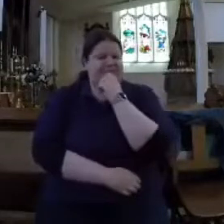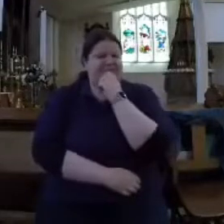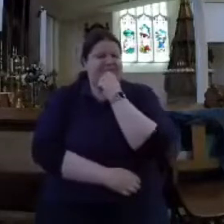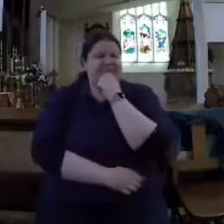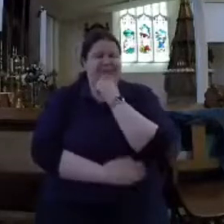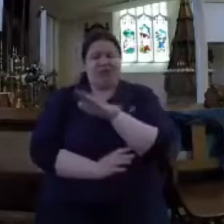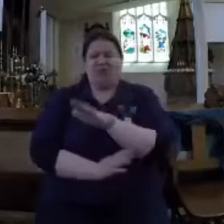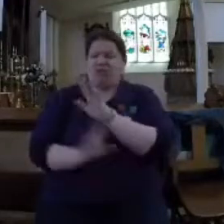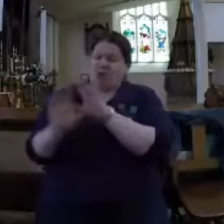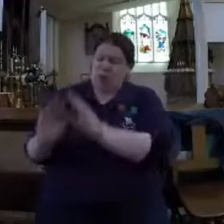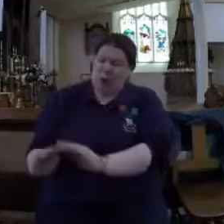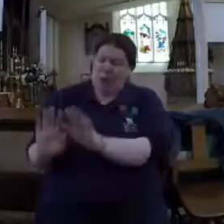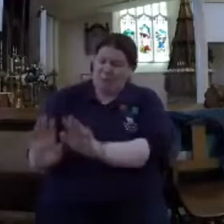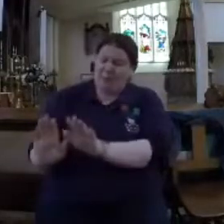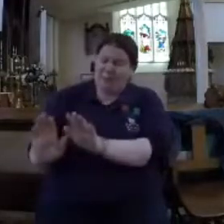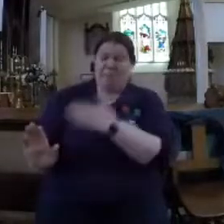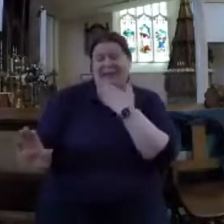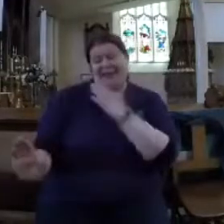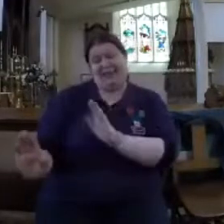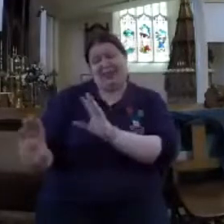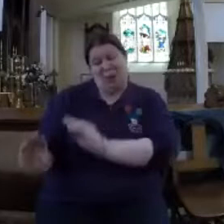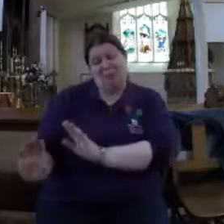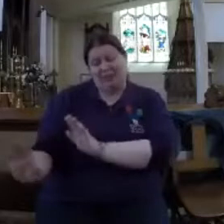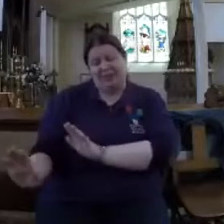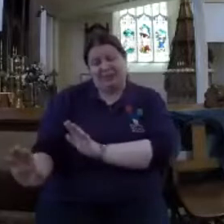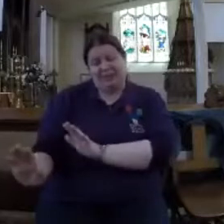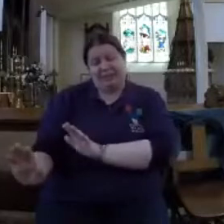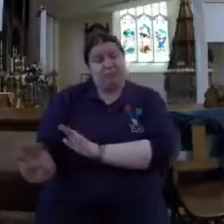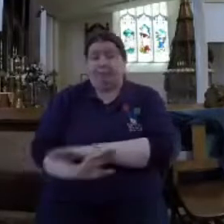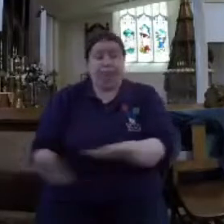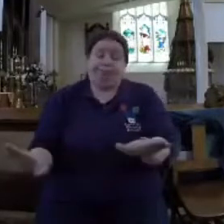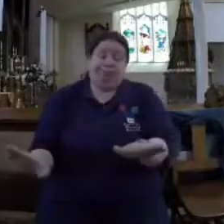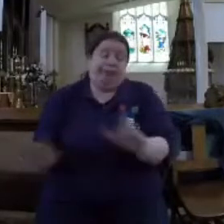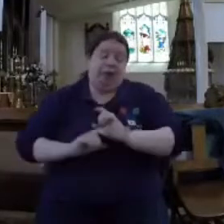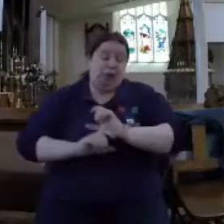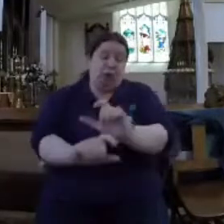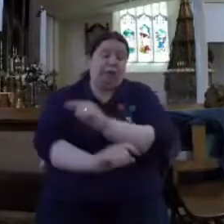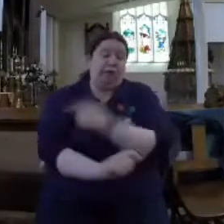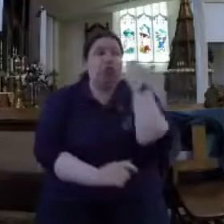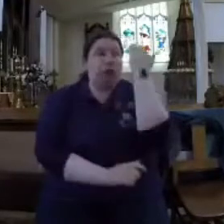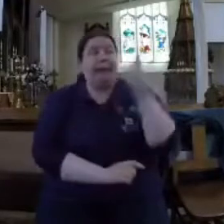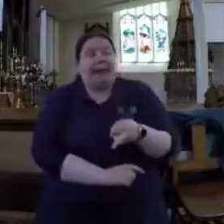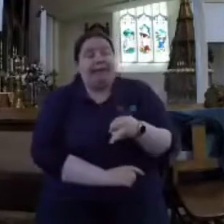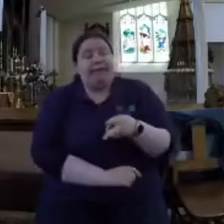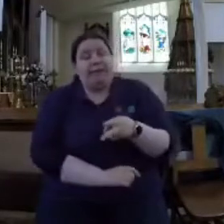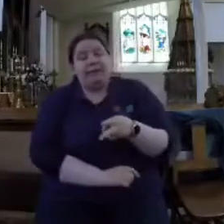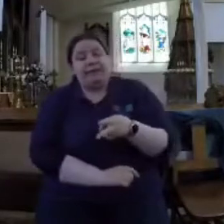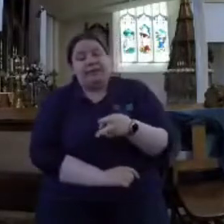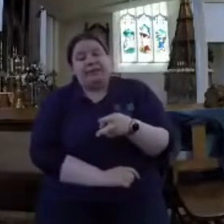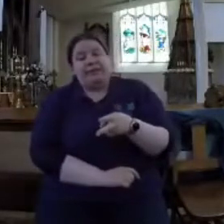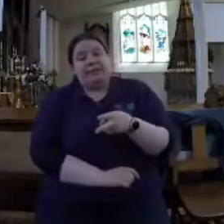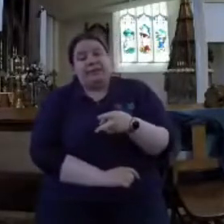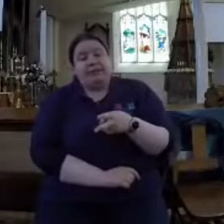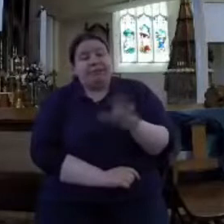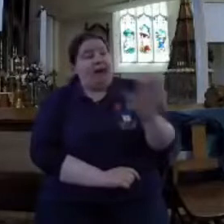Joseph, stop. Please stop. He doesn't. He dreams again. And